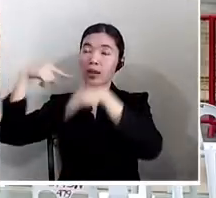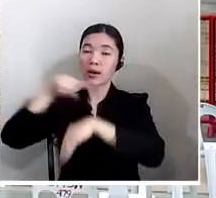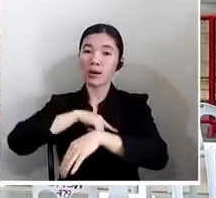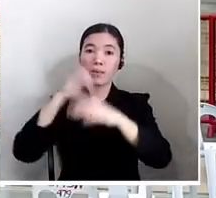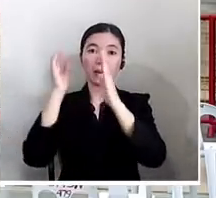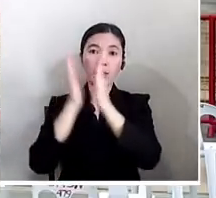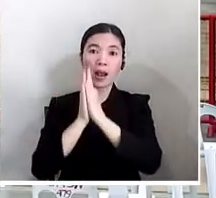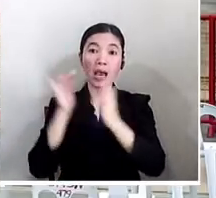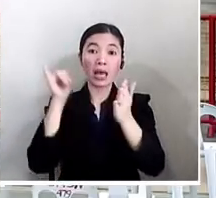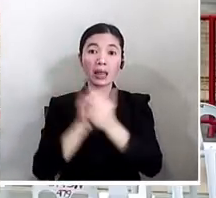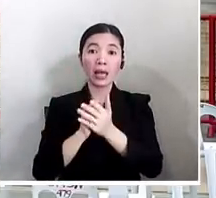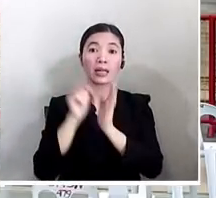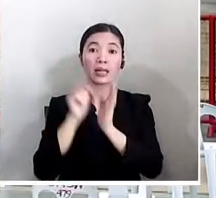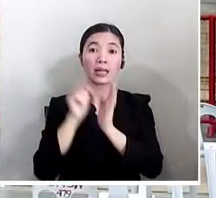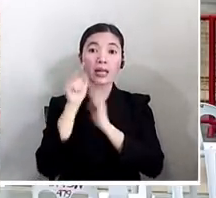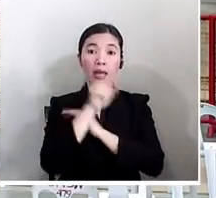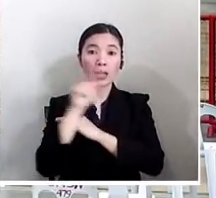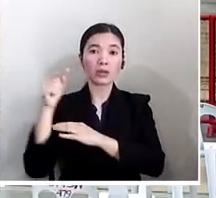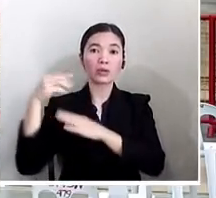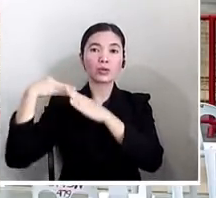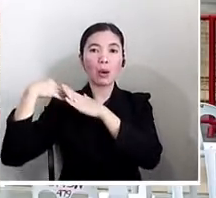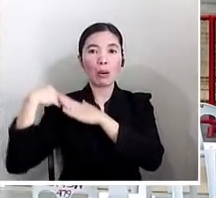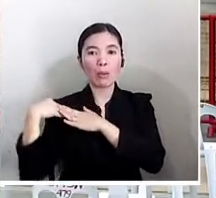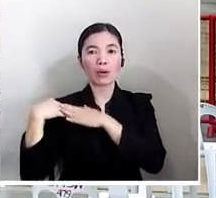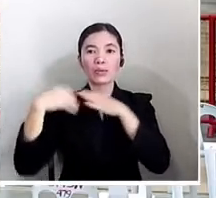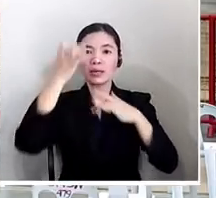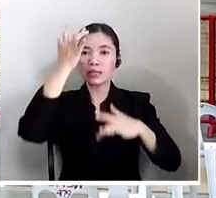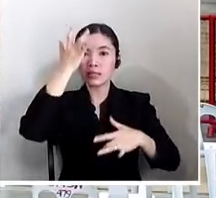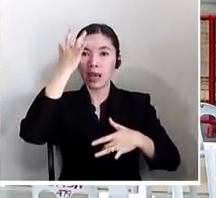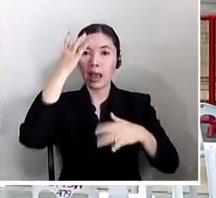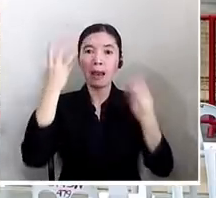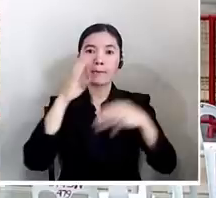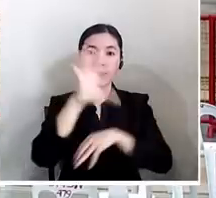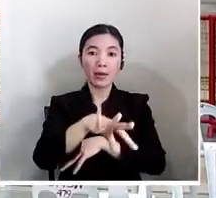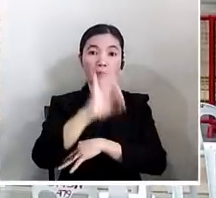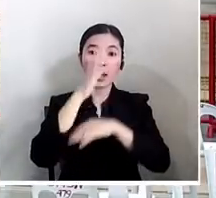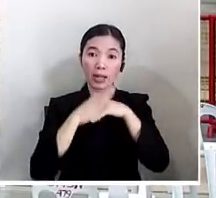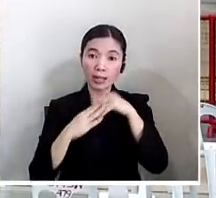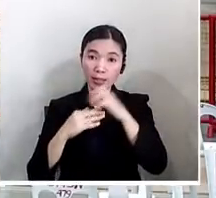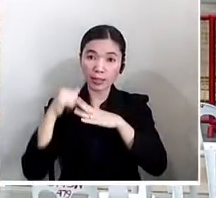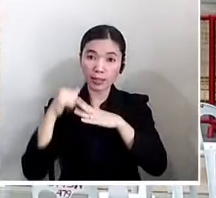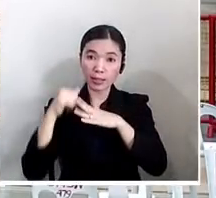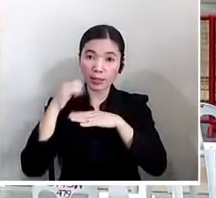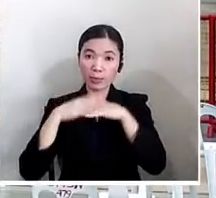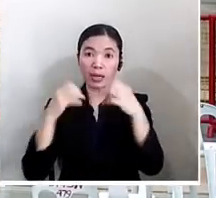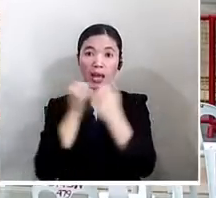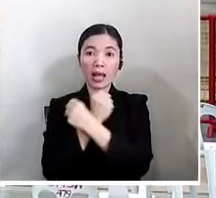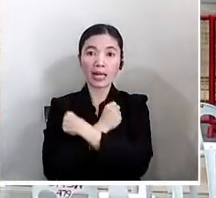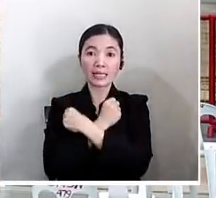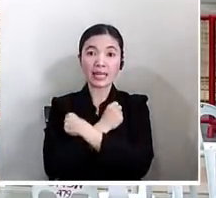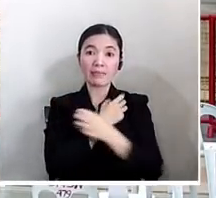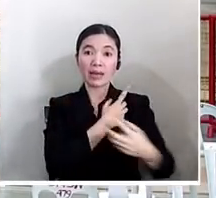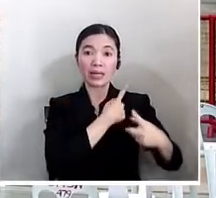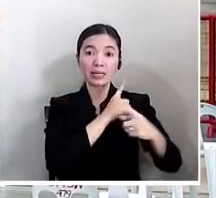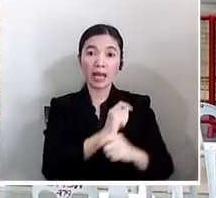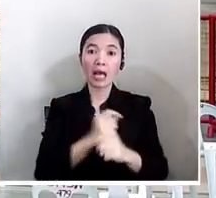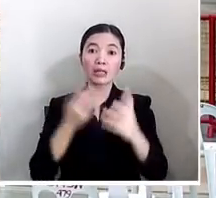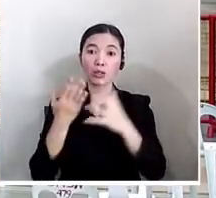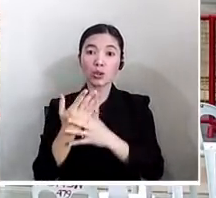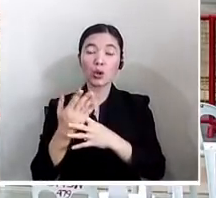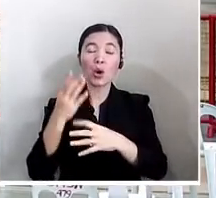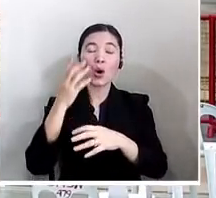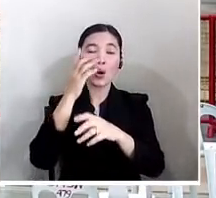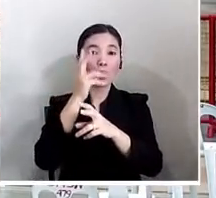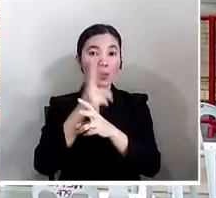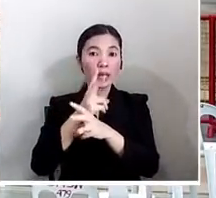those who are burdened with sickness may find comfort in the love and trust of those who take care of them, let us